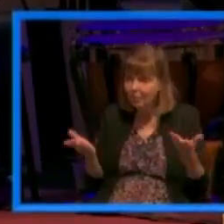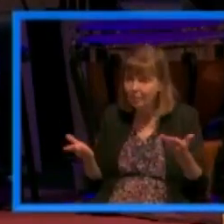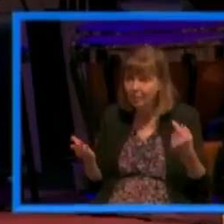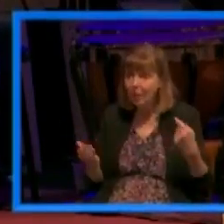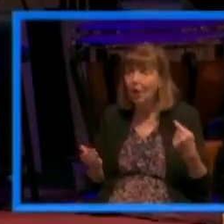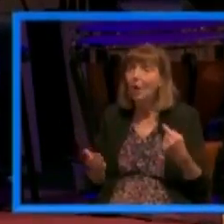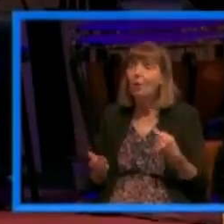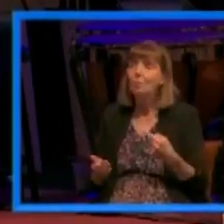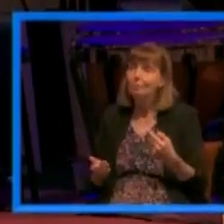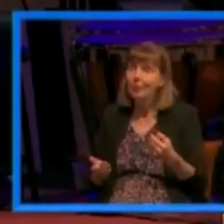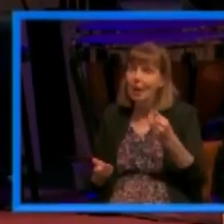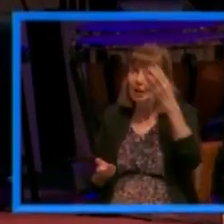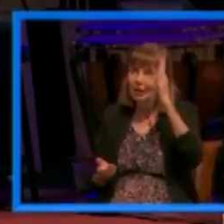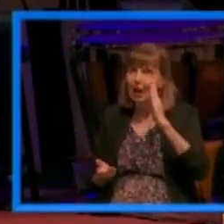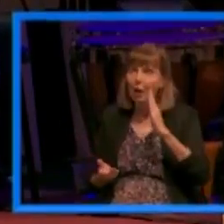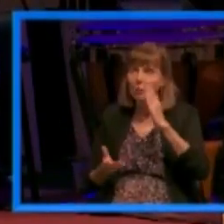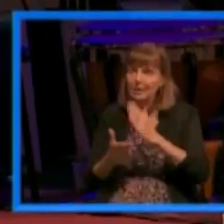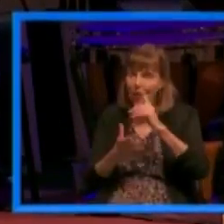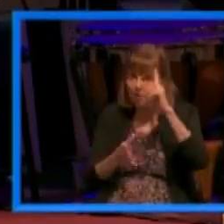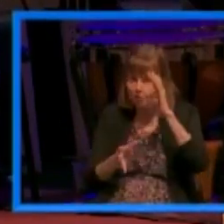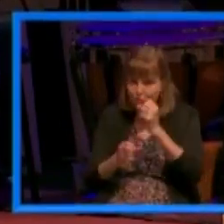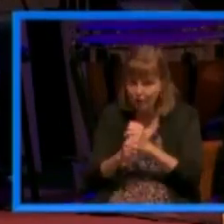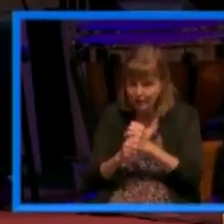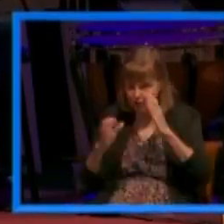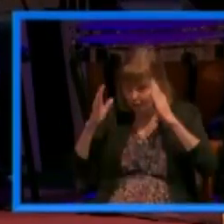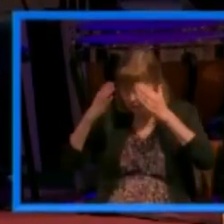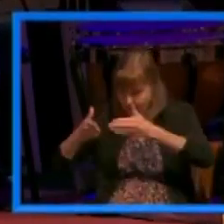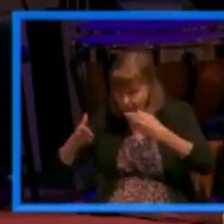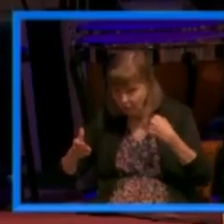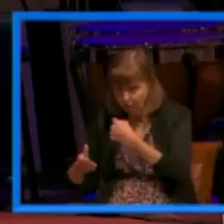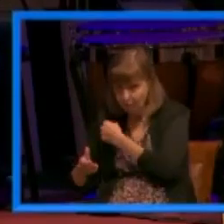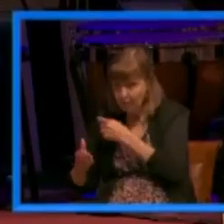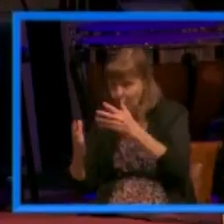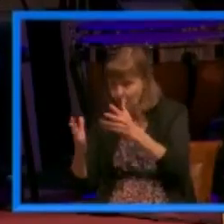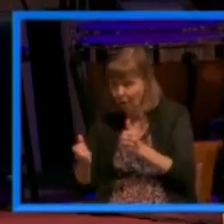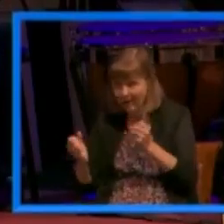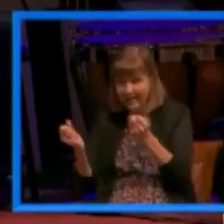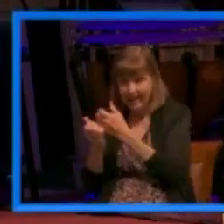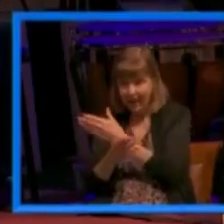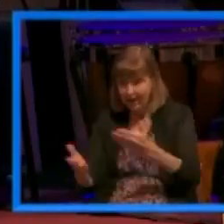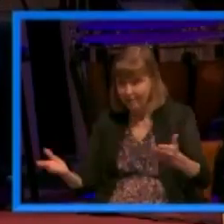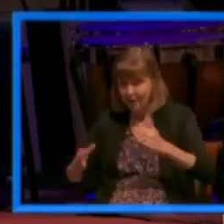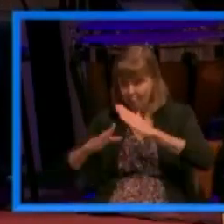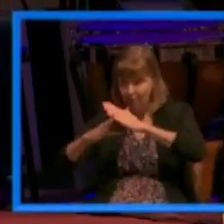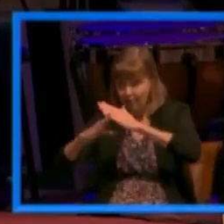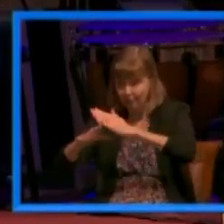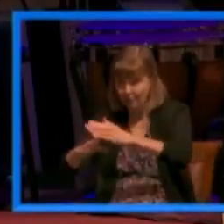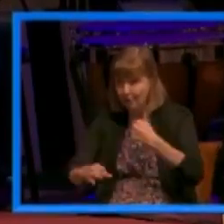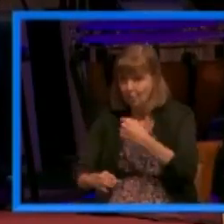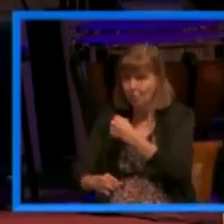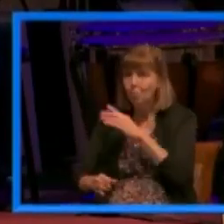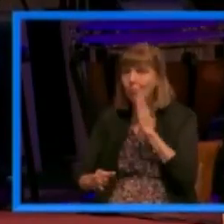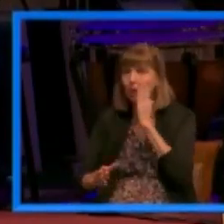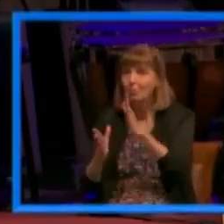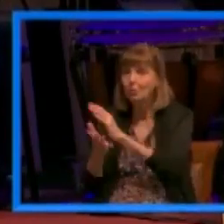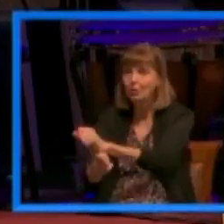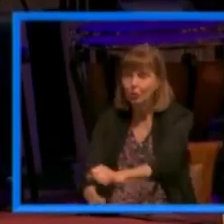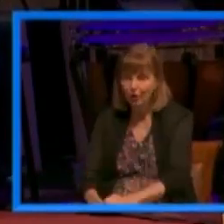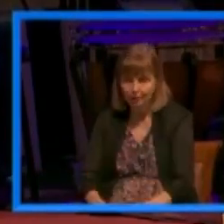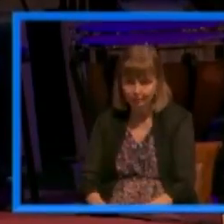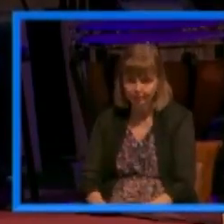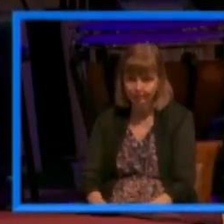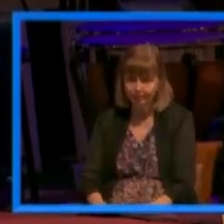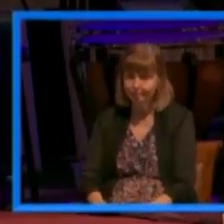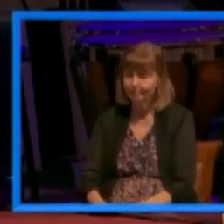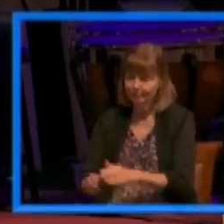we fixate on what we want, we will crush everyone and everything in our way to fulfill our pleasure. It is a pattern